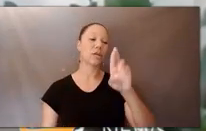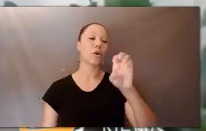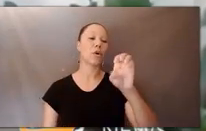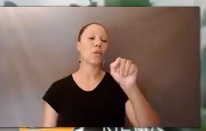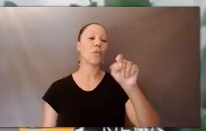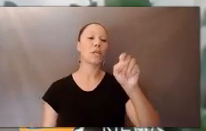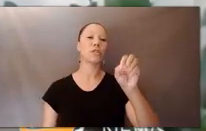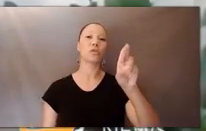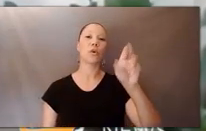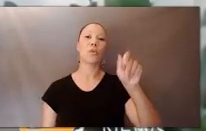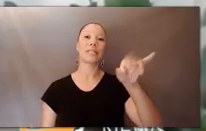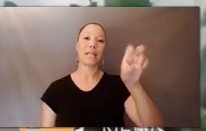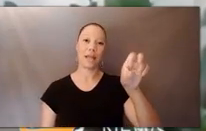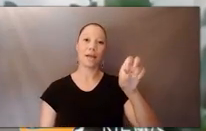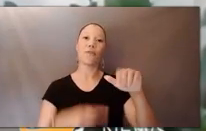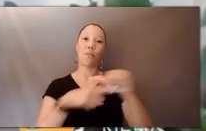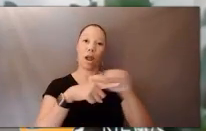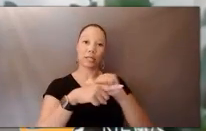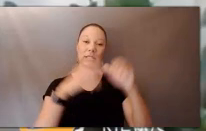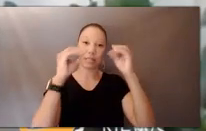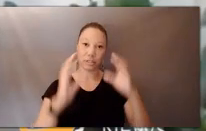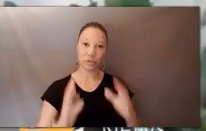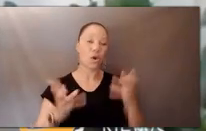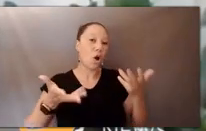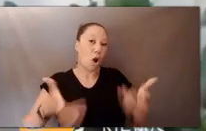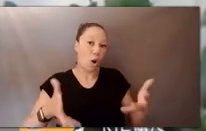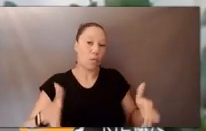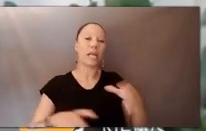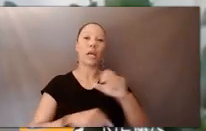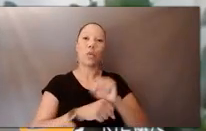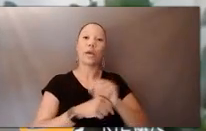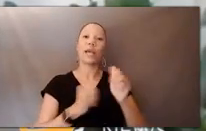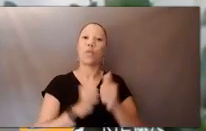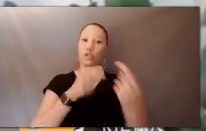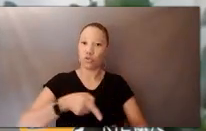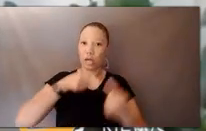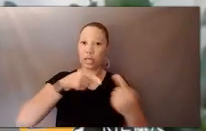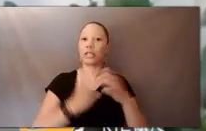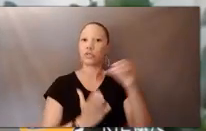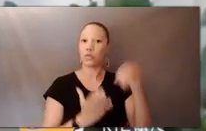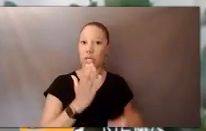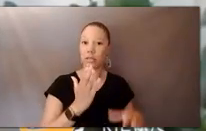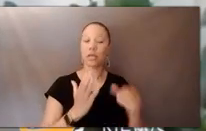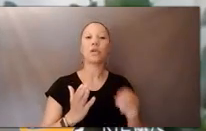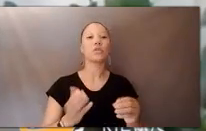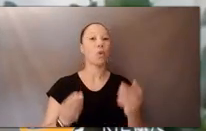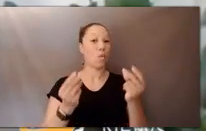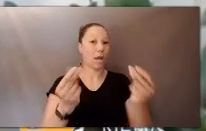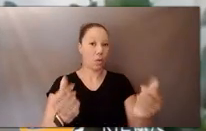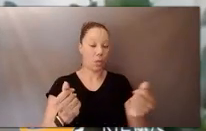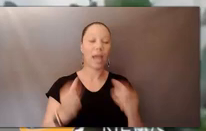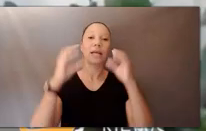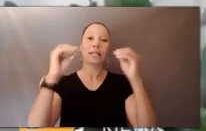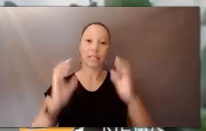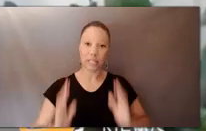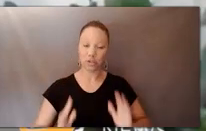teacher, and she was already working with kids who were struggling. And so what we wanted to do right away is have her check and connect